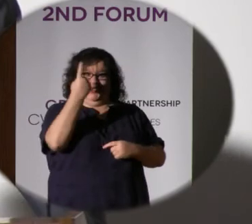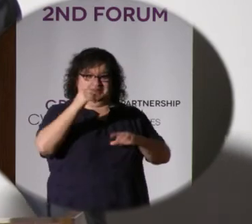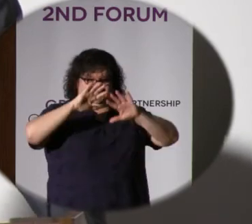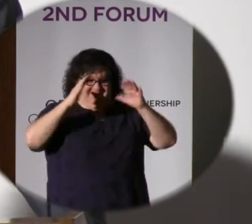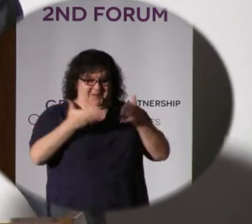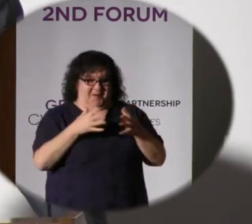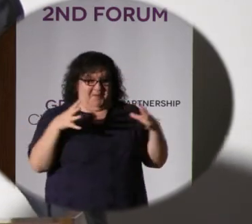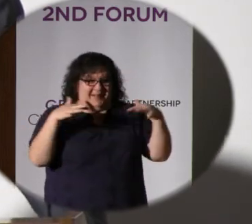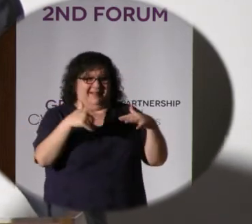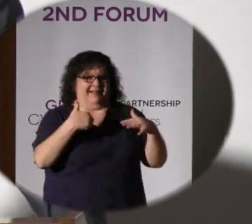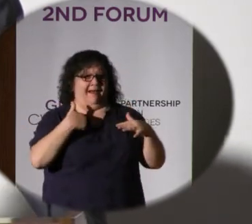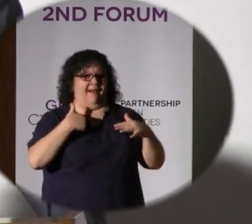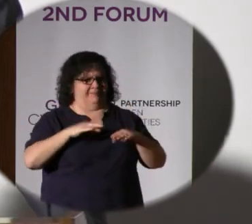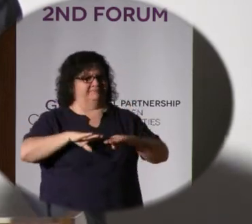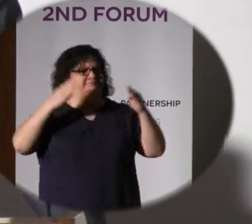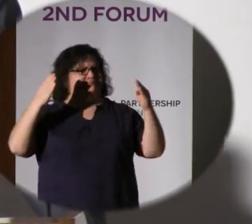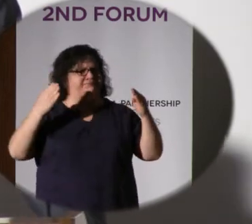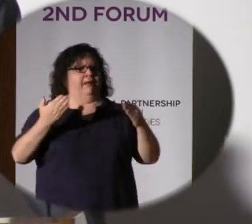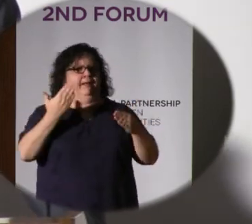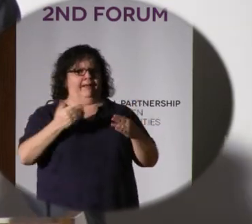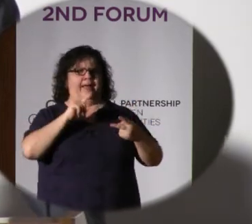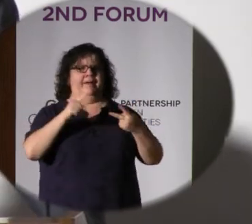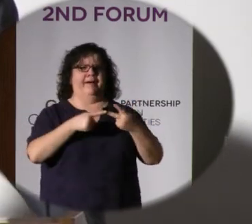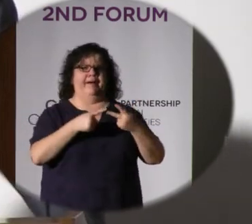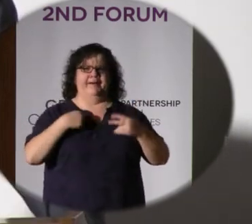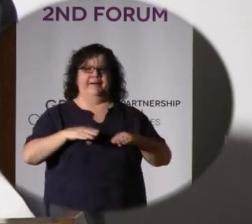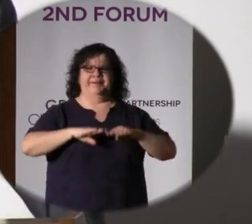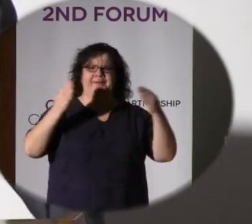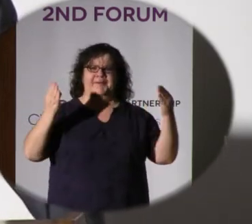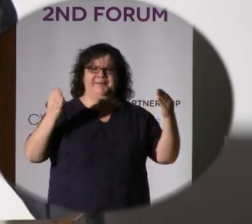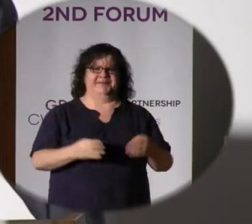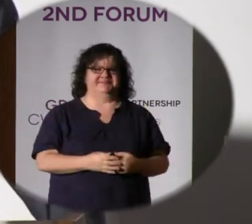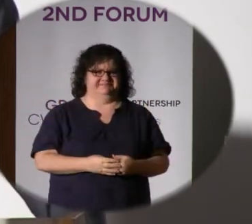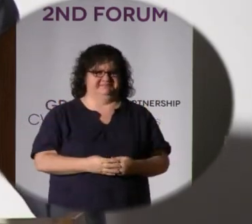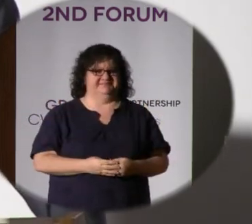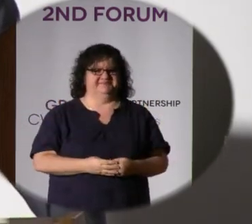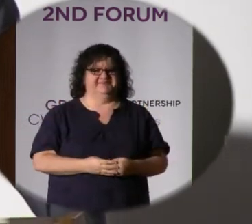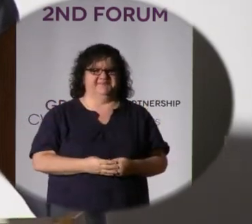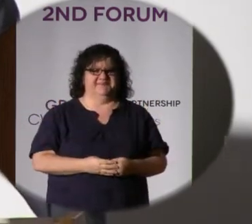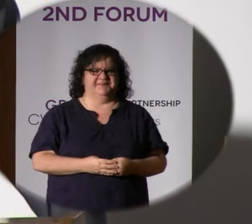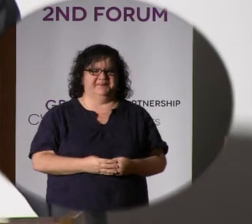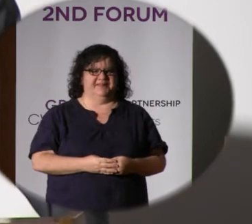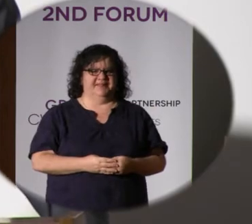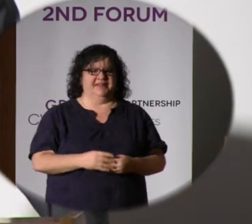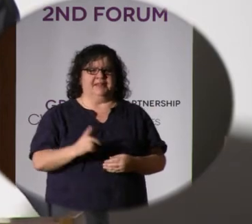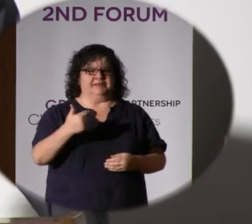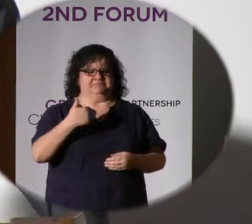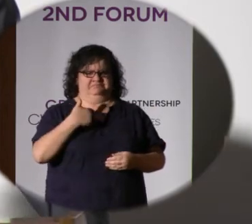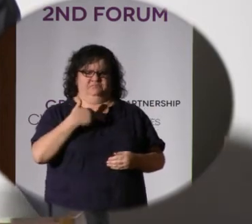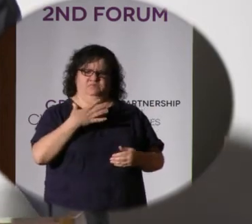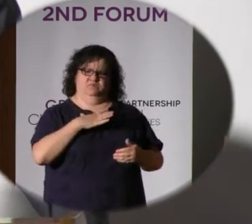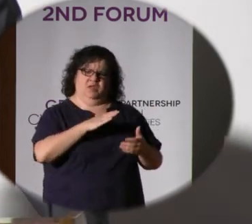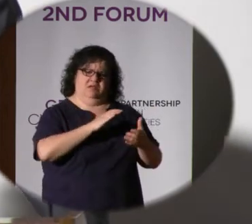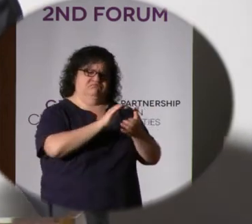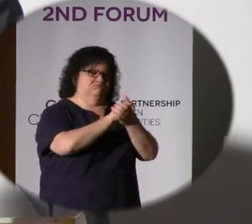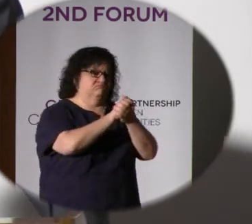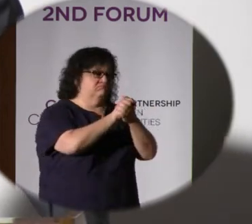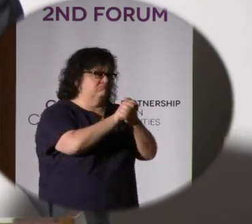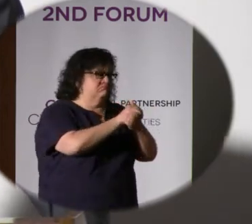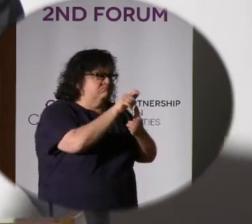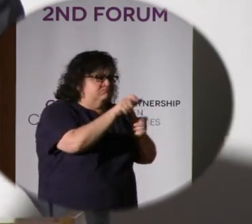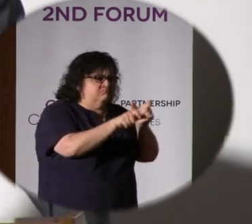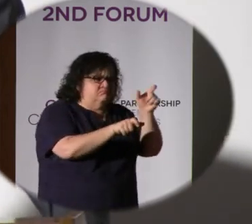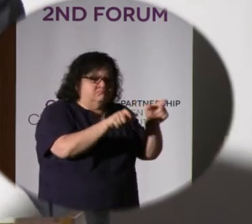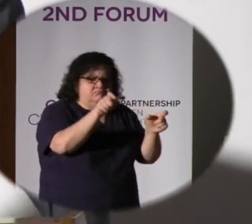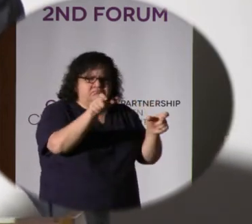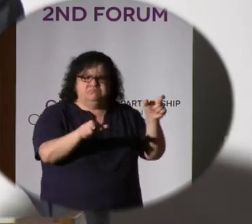by congratulating each and every one of you in your respective capacities and collectively